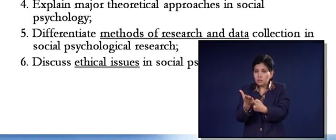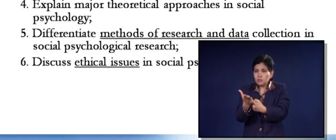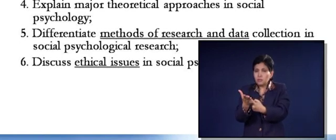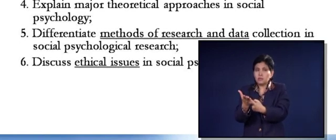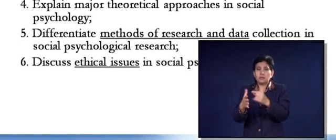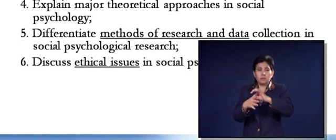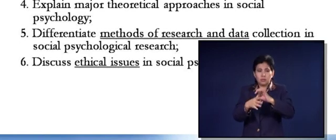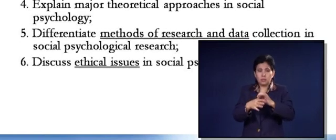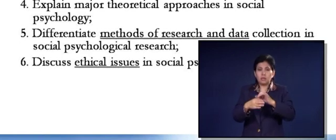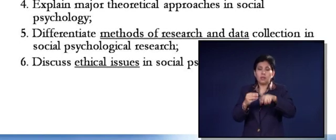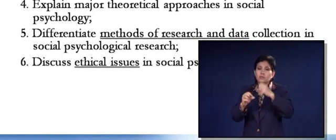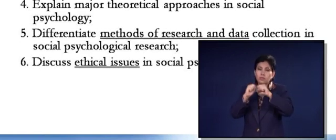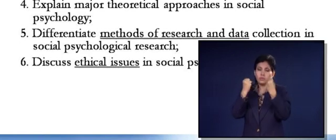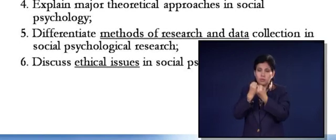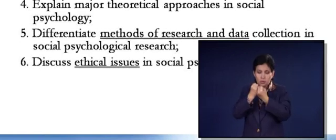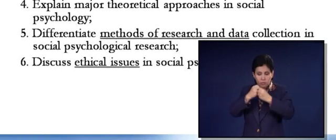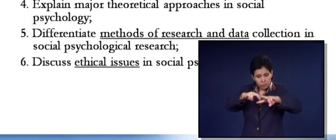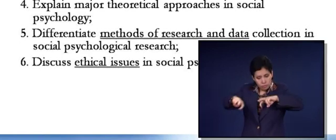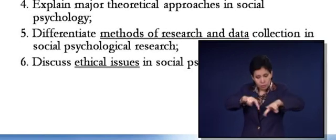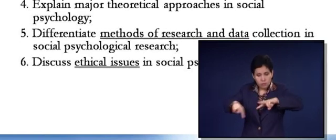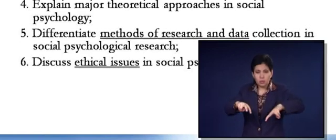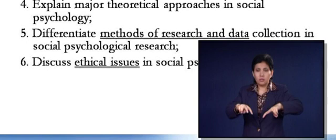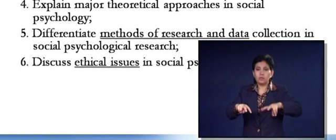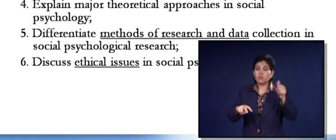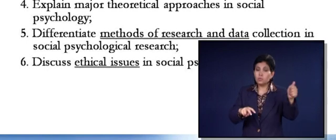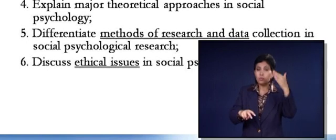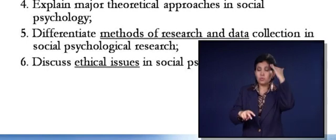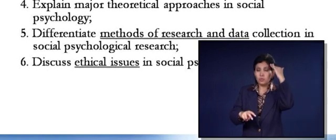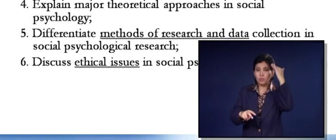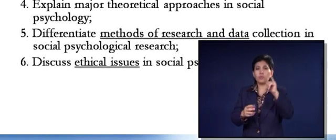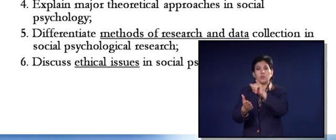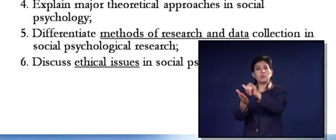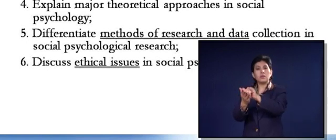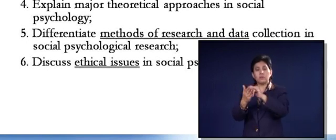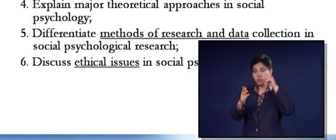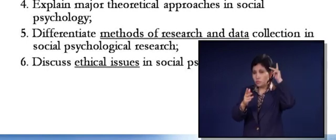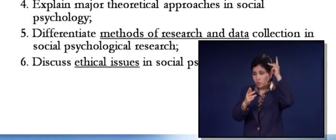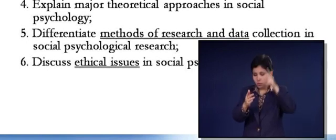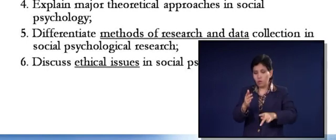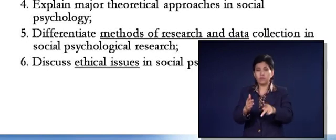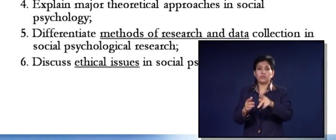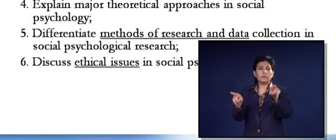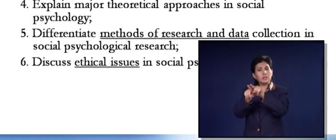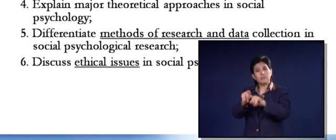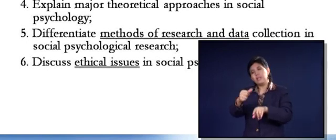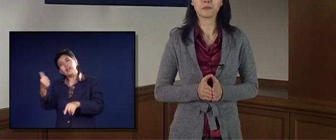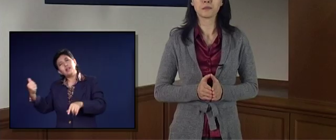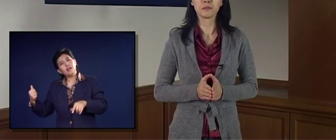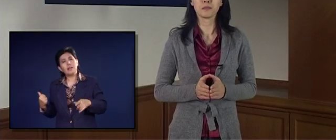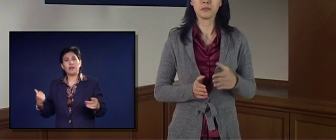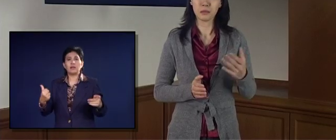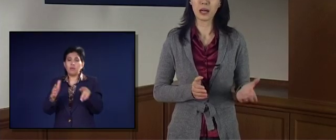in social psychology research. As you know, psychologists, it's like any other